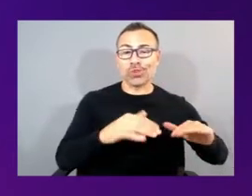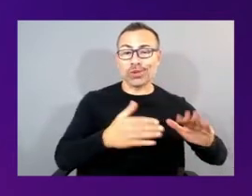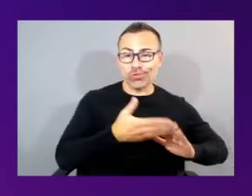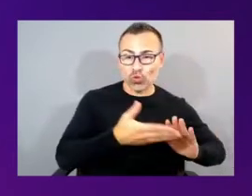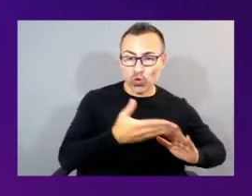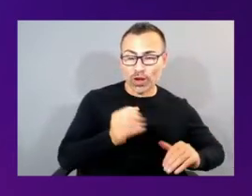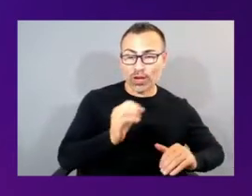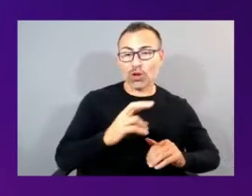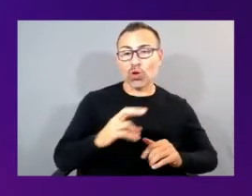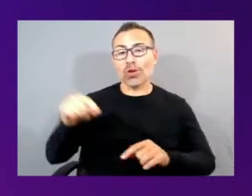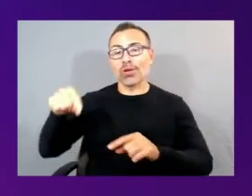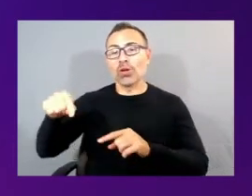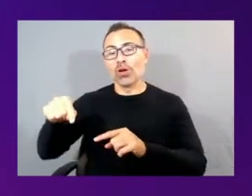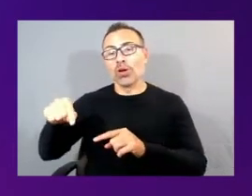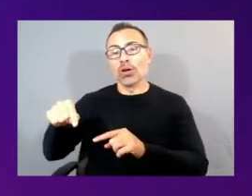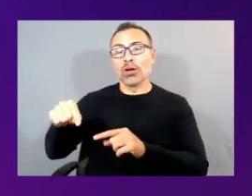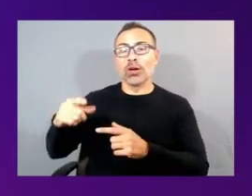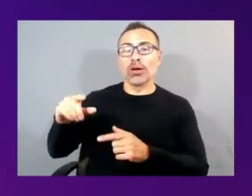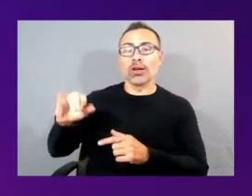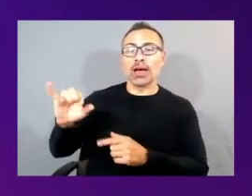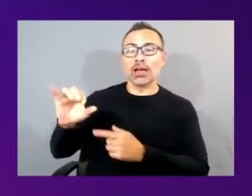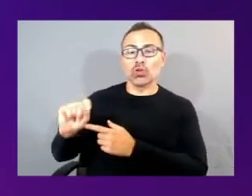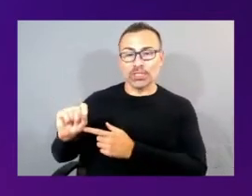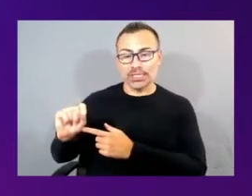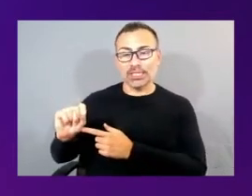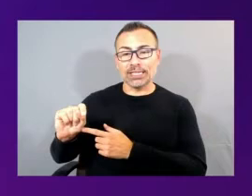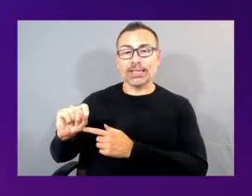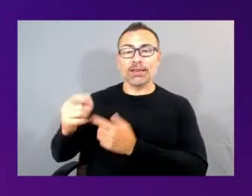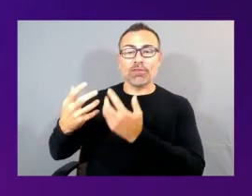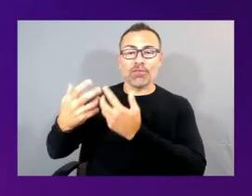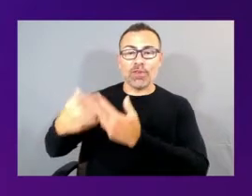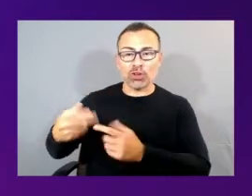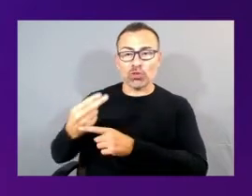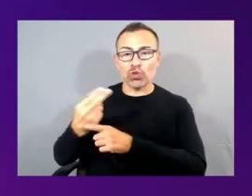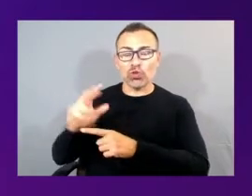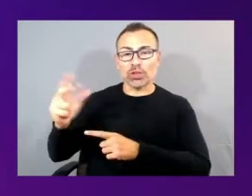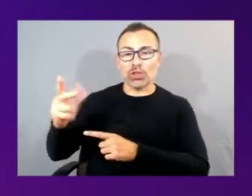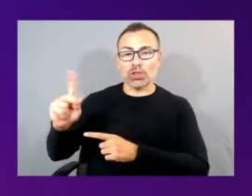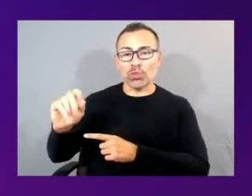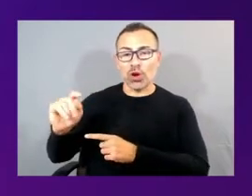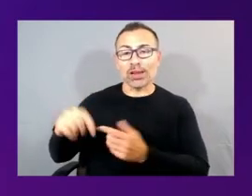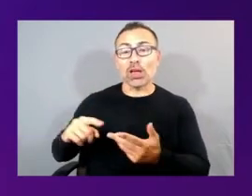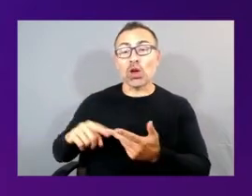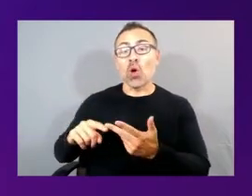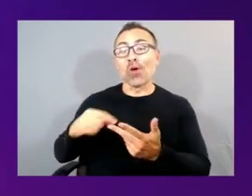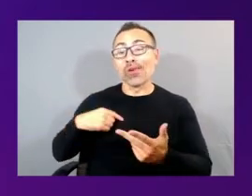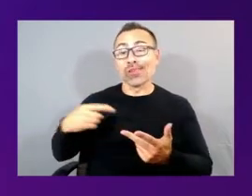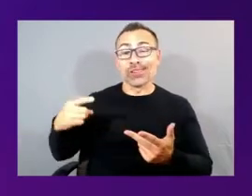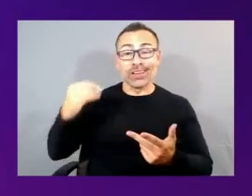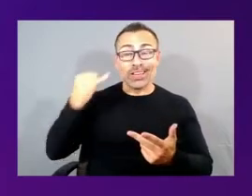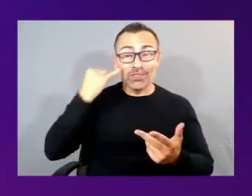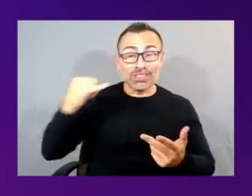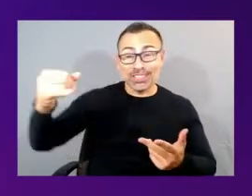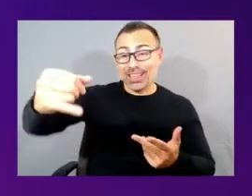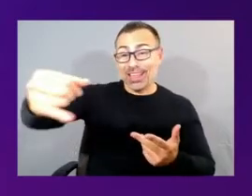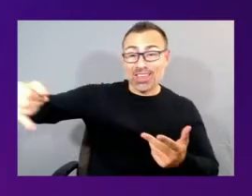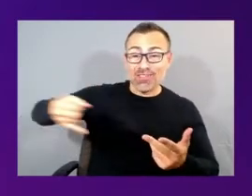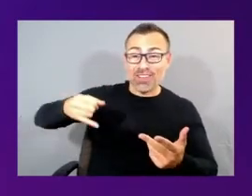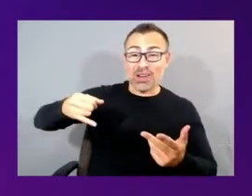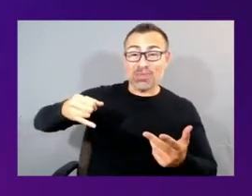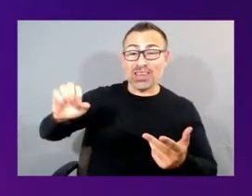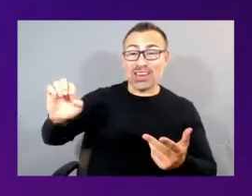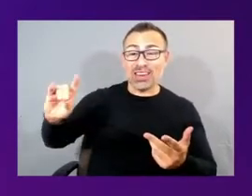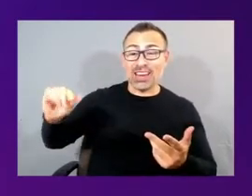IoT using third-party devices, or you are running in a completely rugged environments where it is on a ship or an